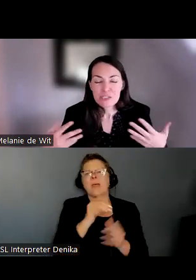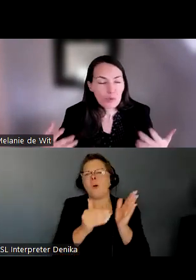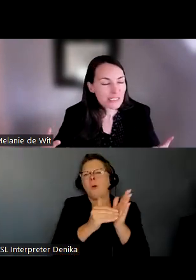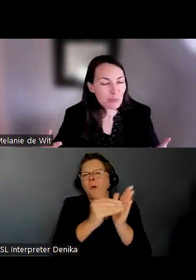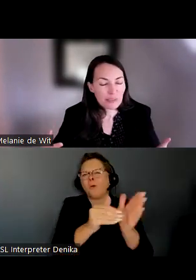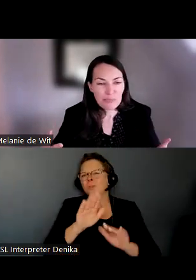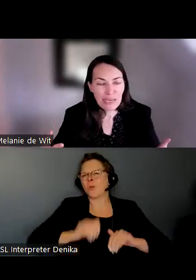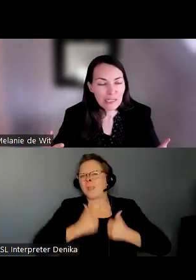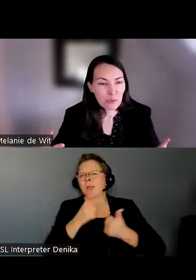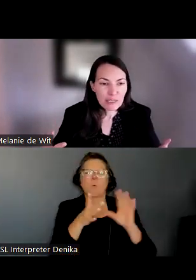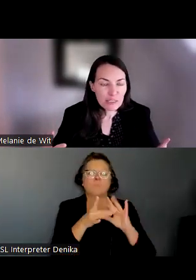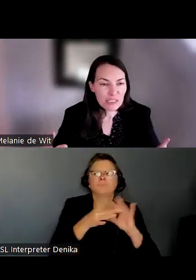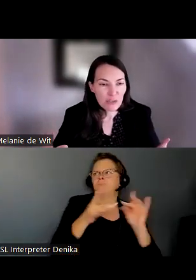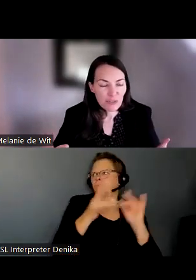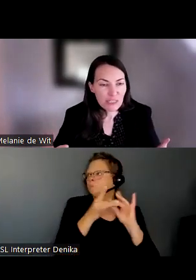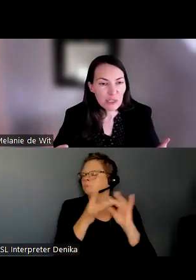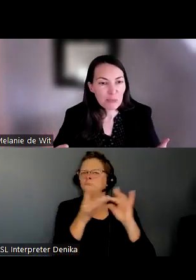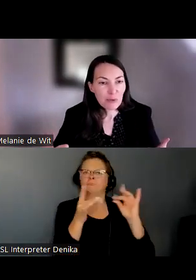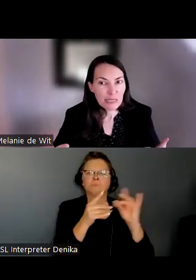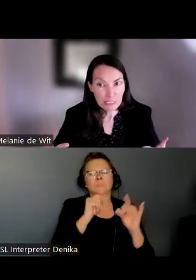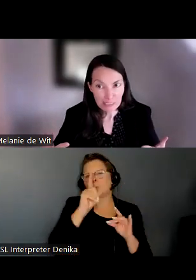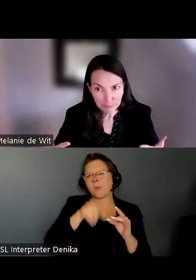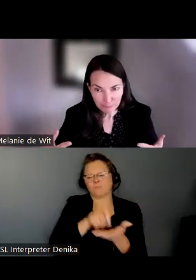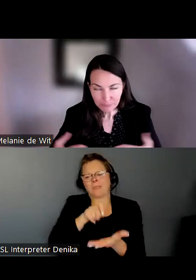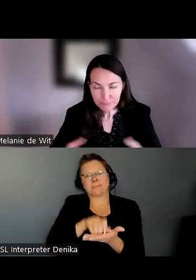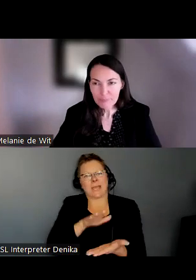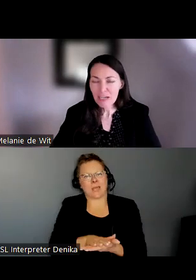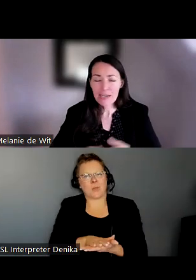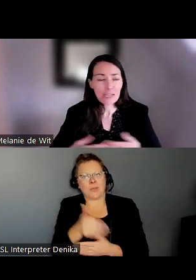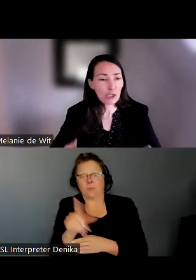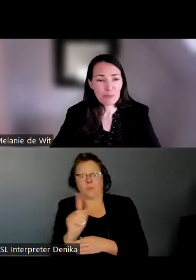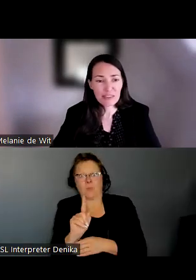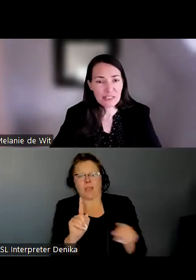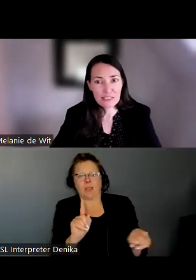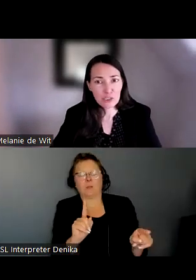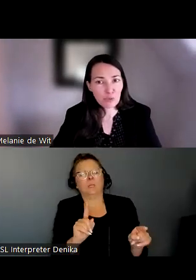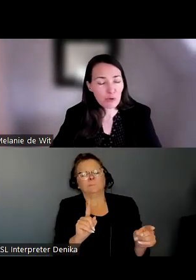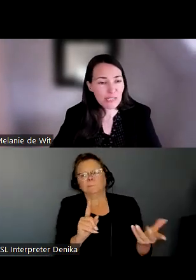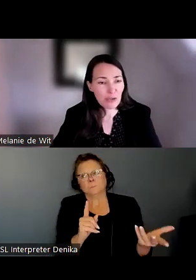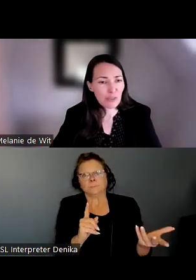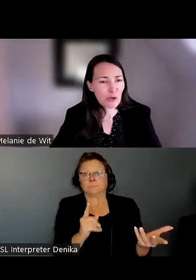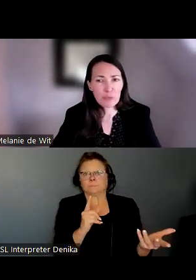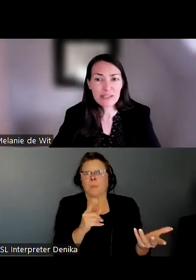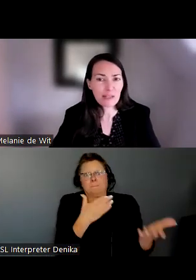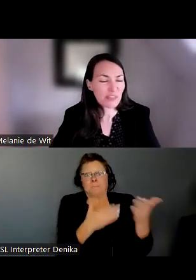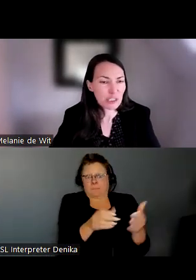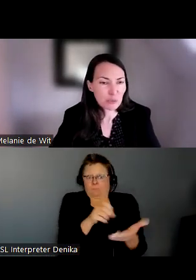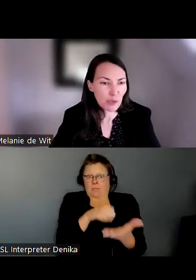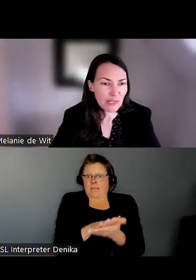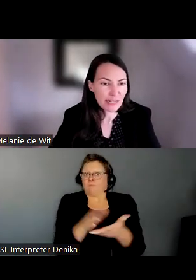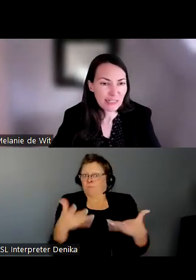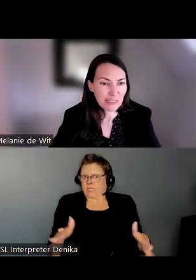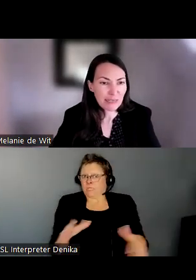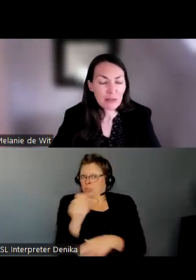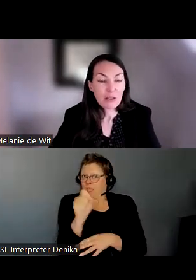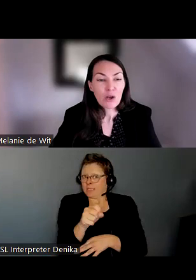They don't need to be anywhere specific to be binding. It could be things that you wrote down, though. It could be something you wrote